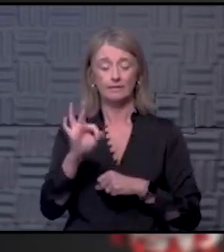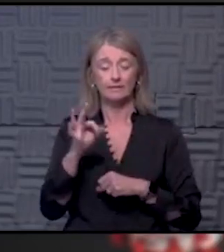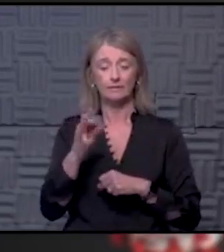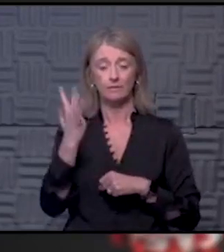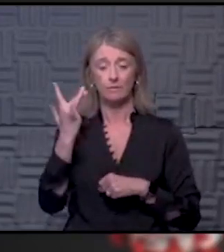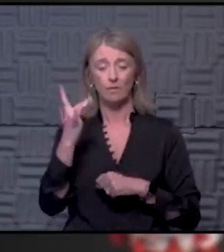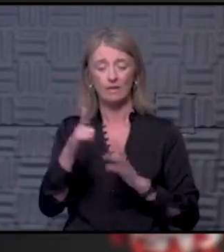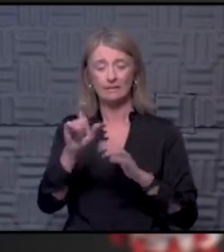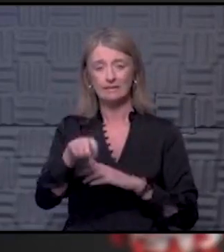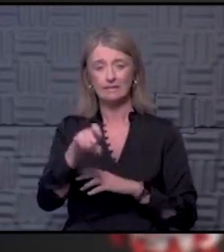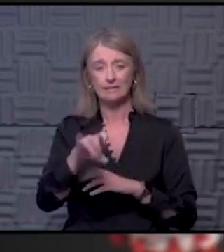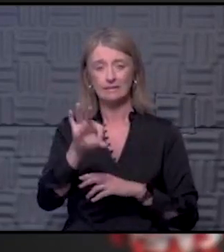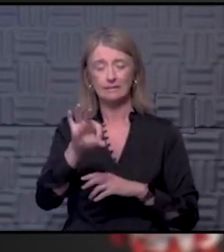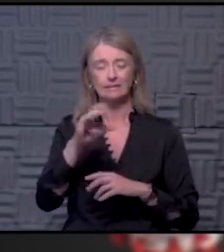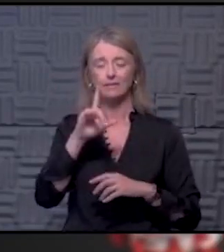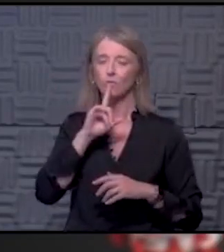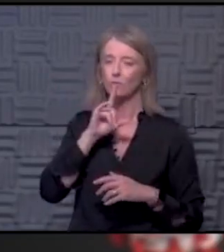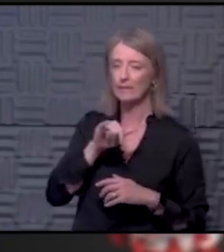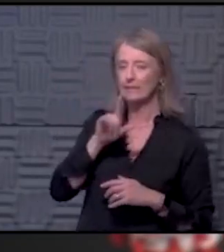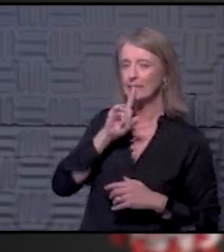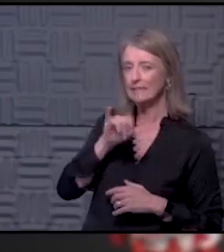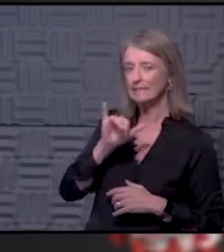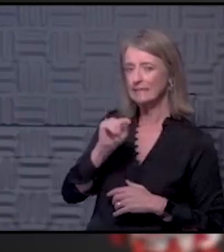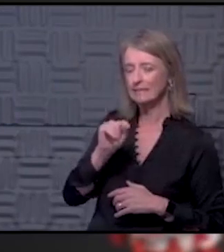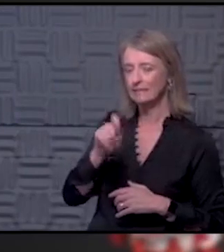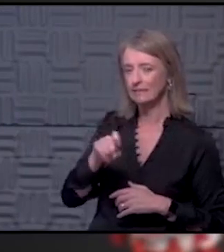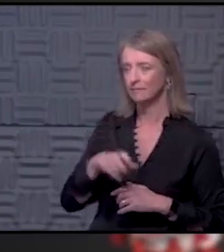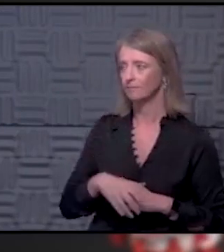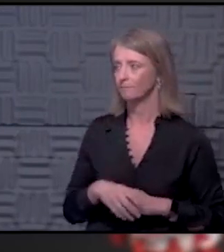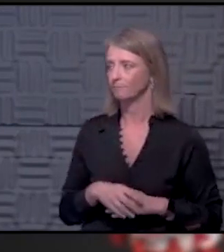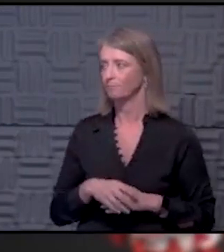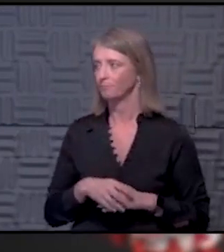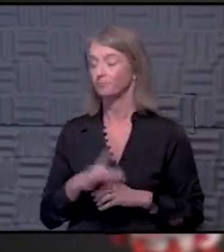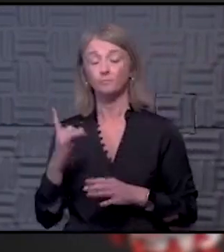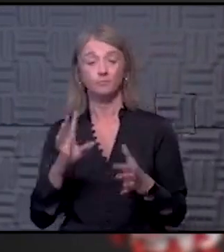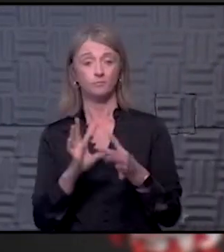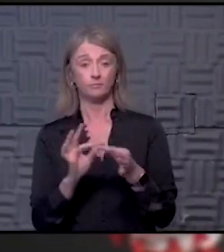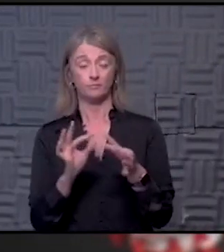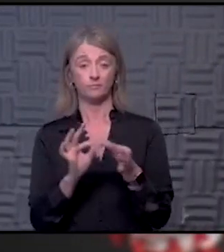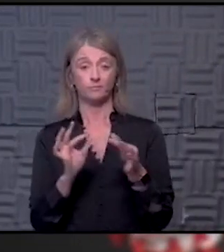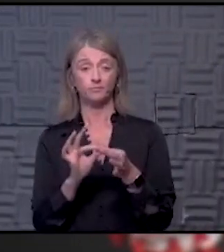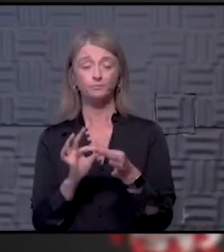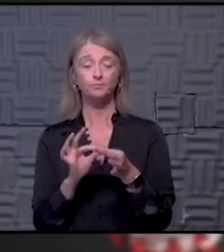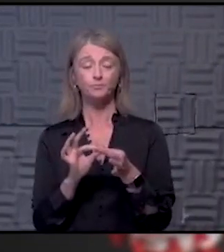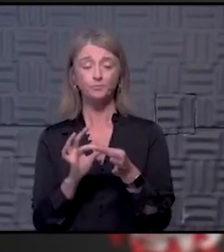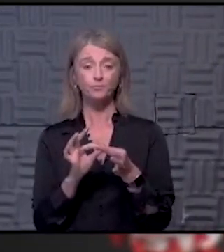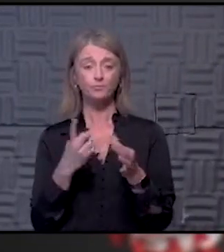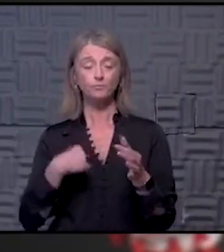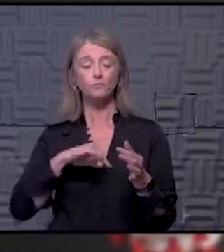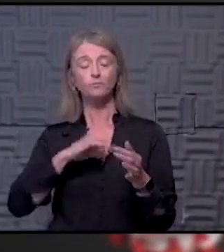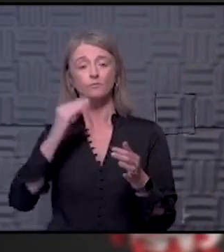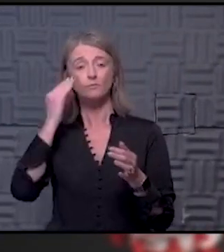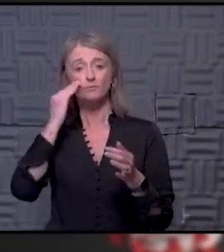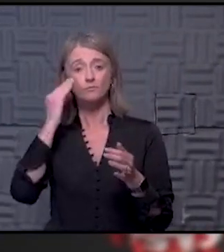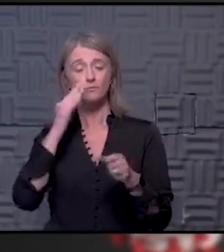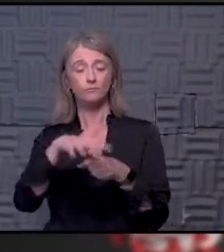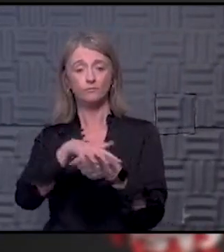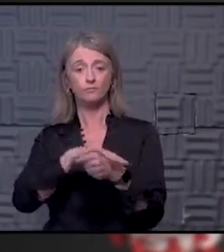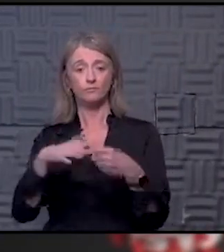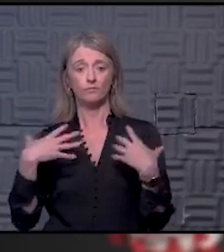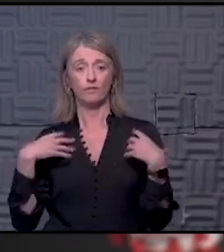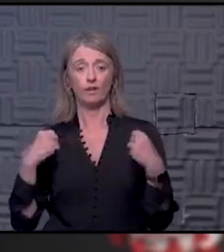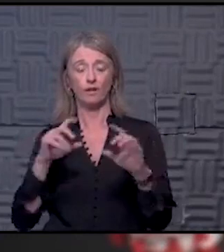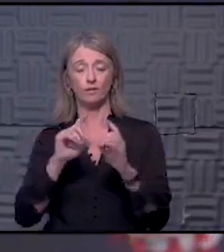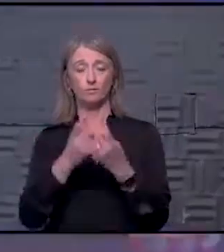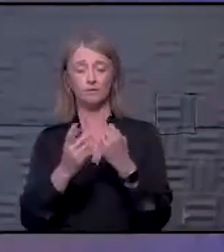Why is that necessary, or is it? So a couple of comments on this. I would say we know that local health